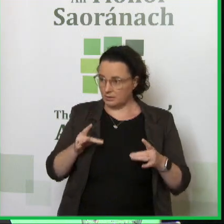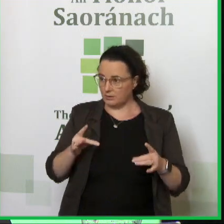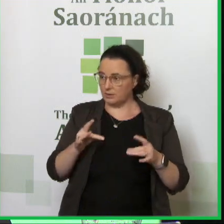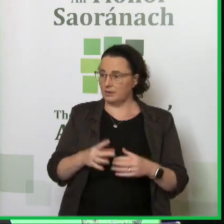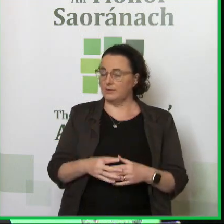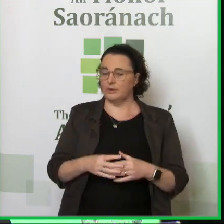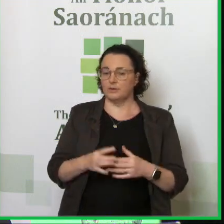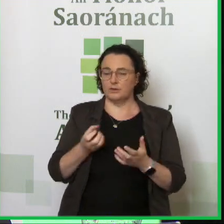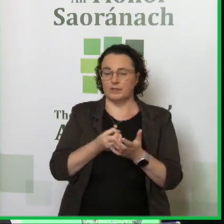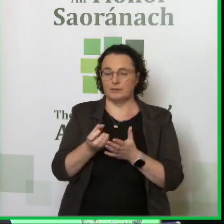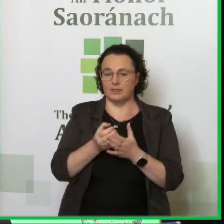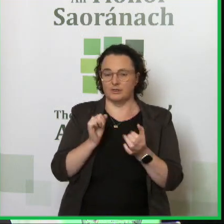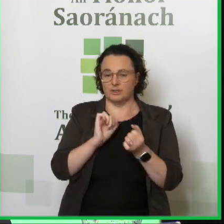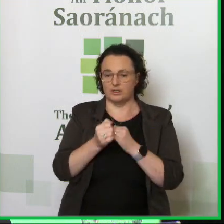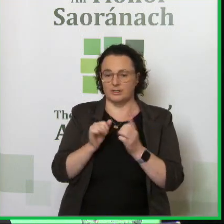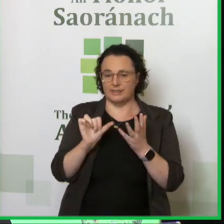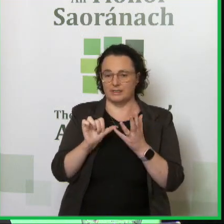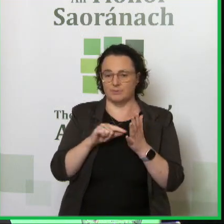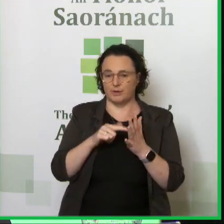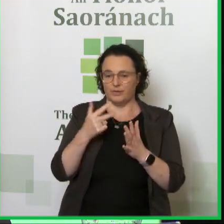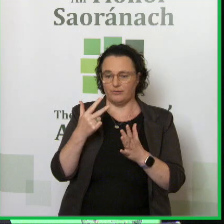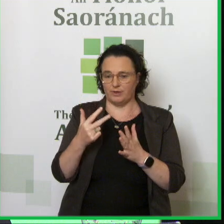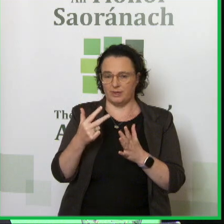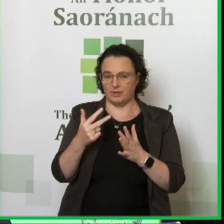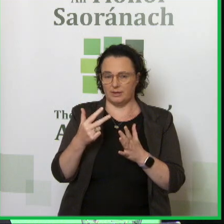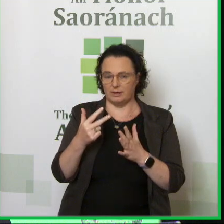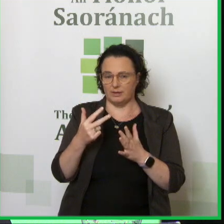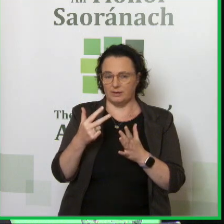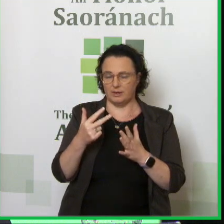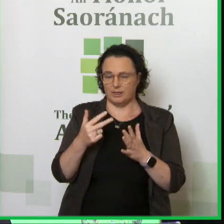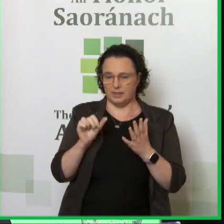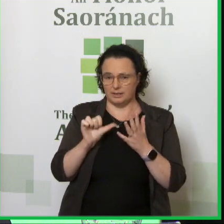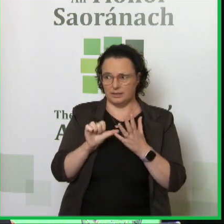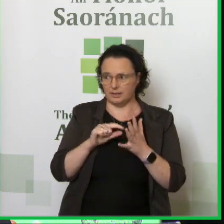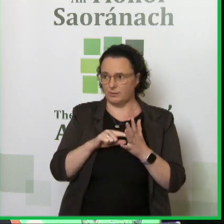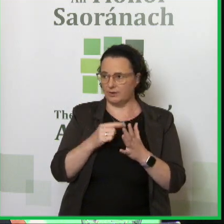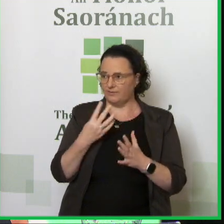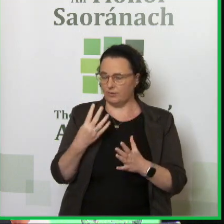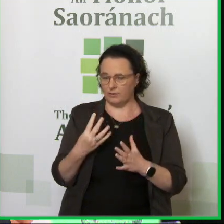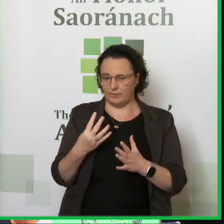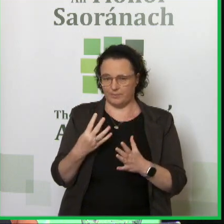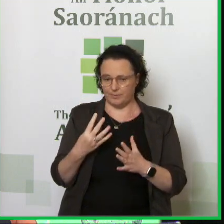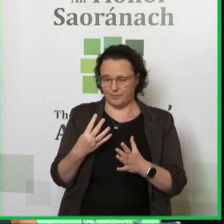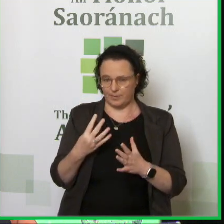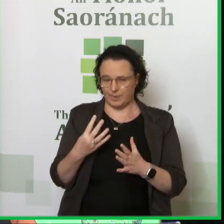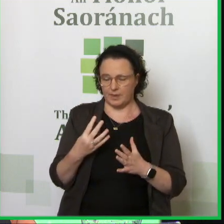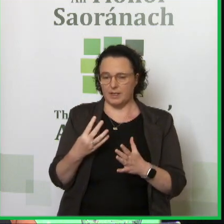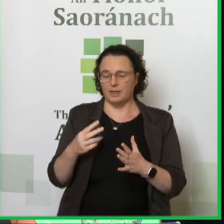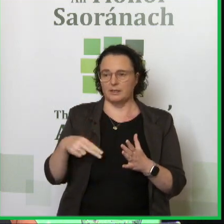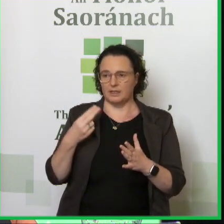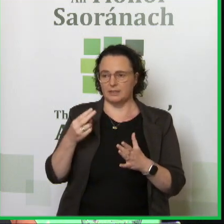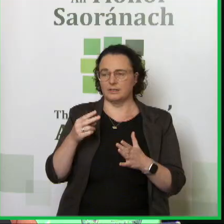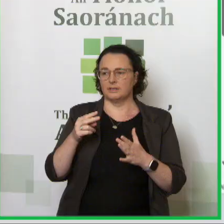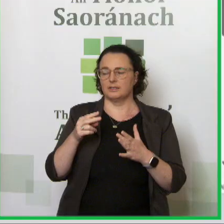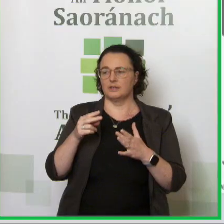explanatory change. We'll go with 6.3. Finally, 6.4, sorry, Carl. The next national drug strategy should include a plan